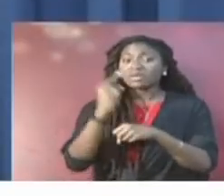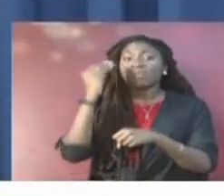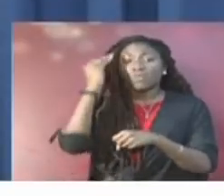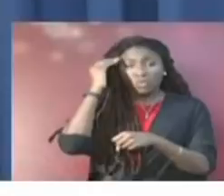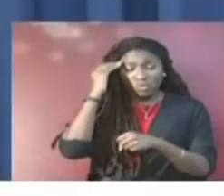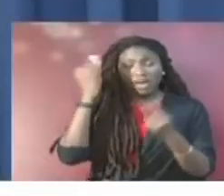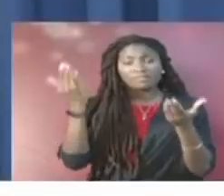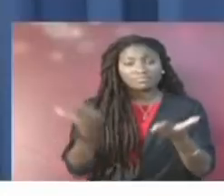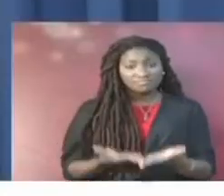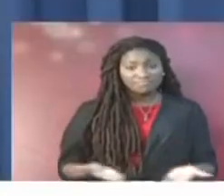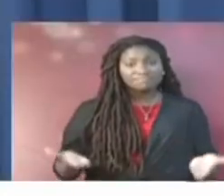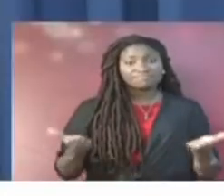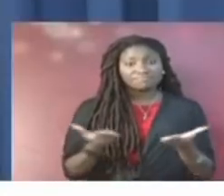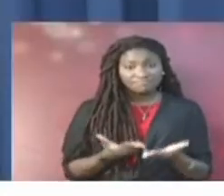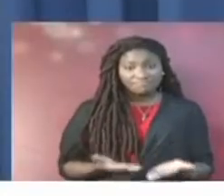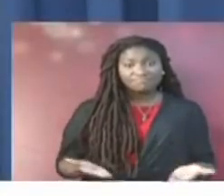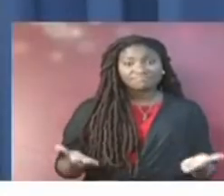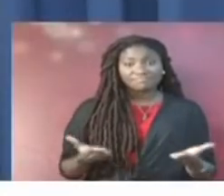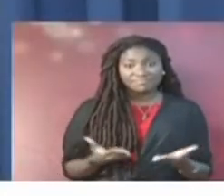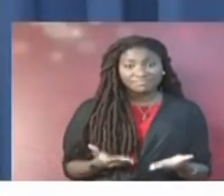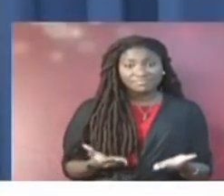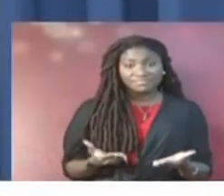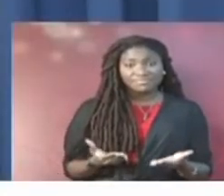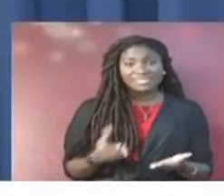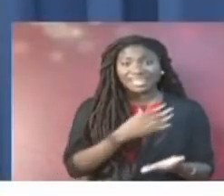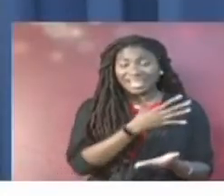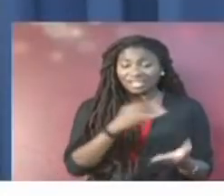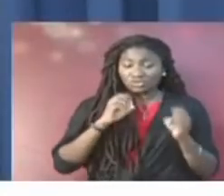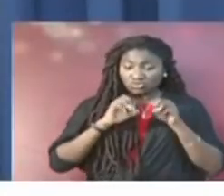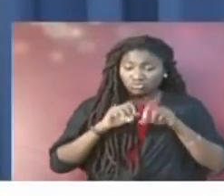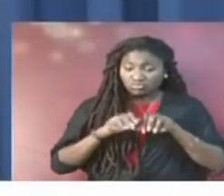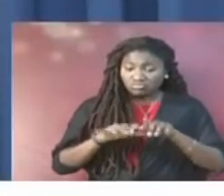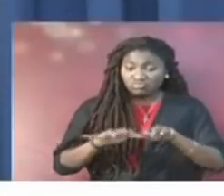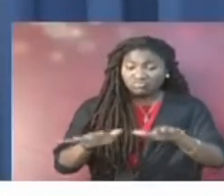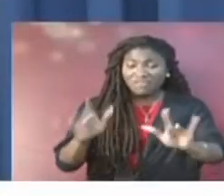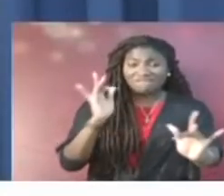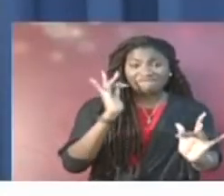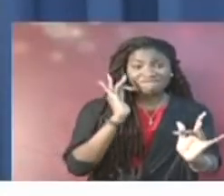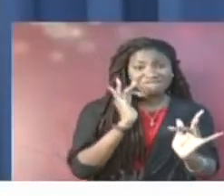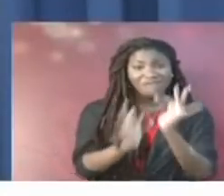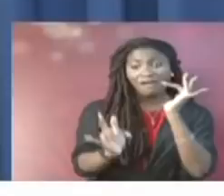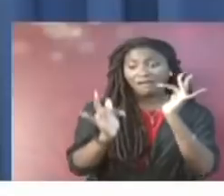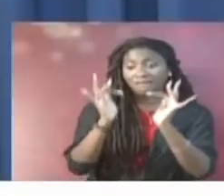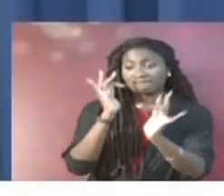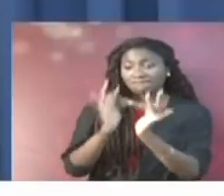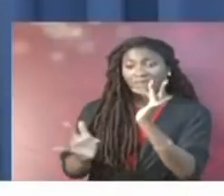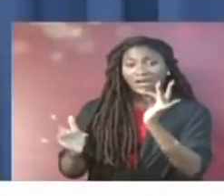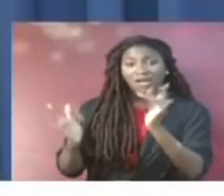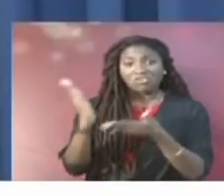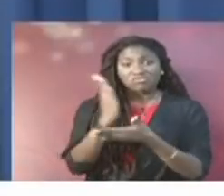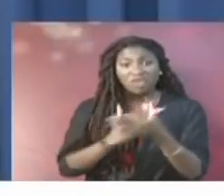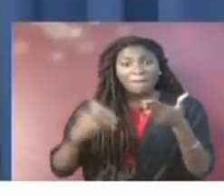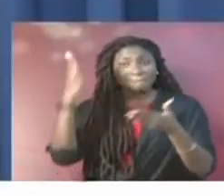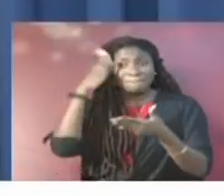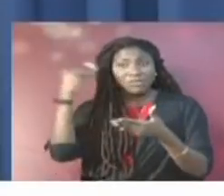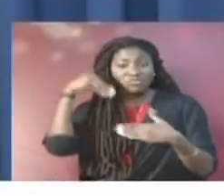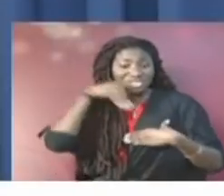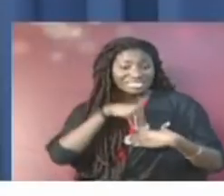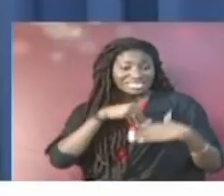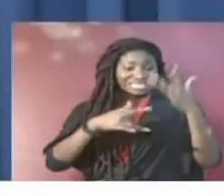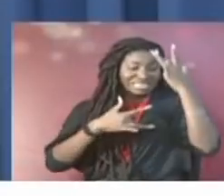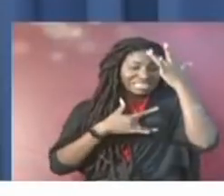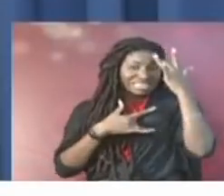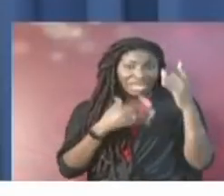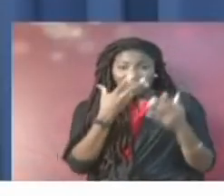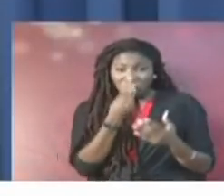seems to be conforming to what we know, which means it's moving faster, hitting harder, as there are headlines from other countries. So we have to double